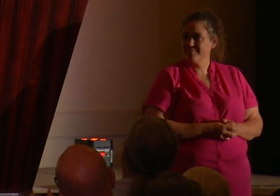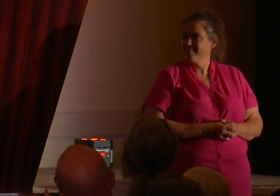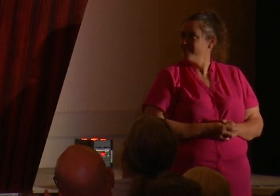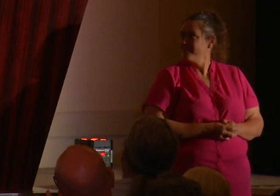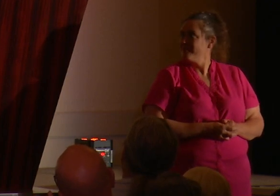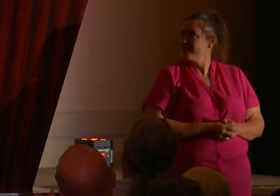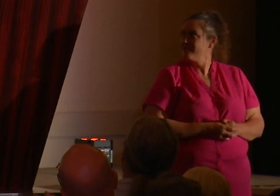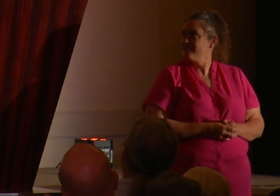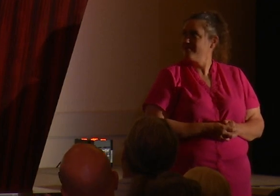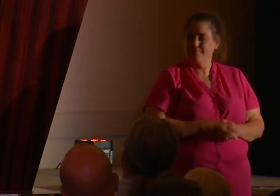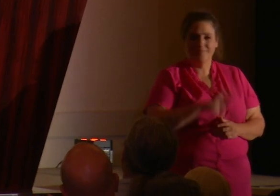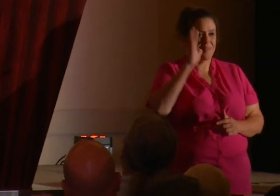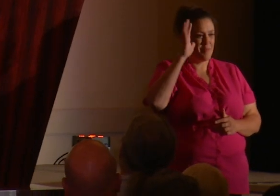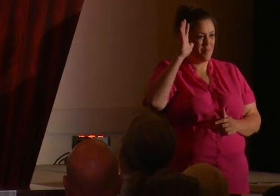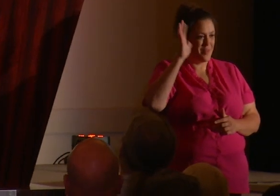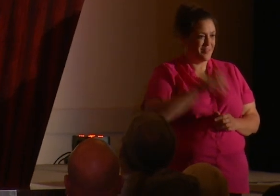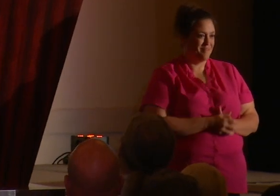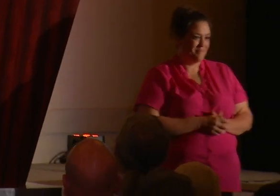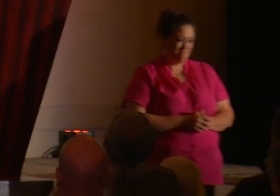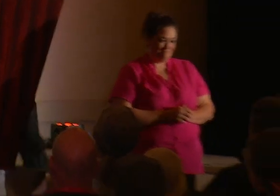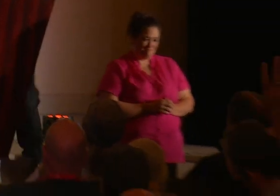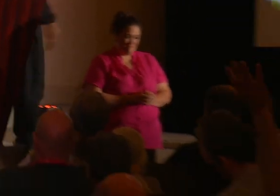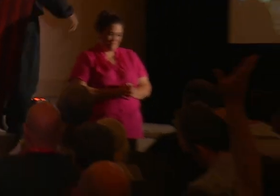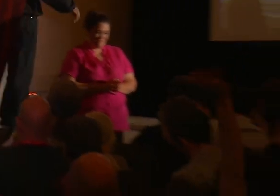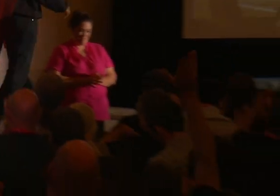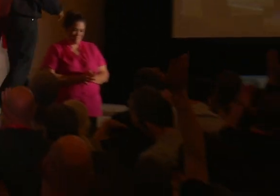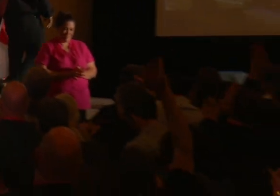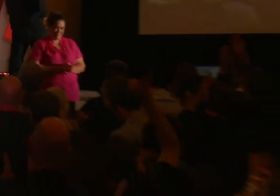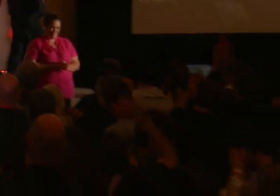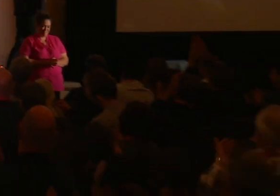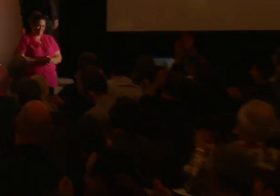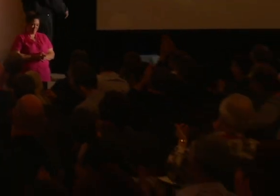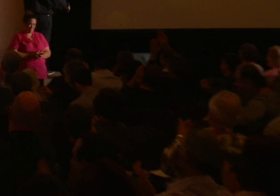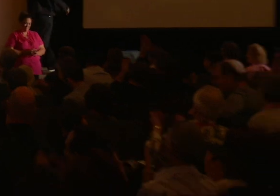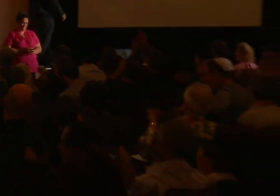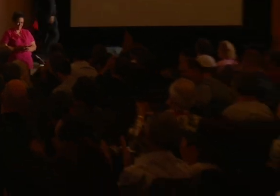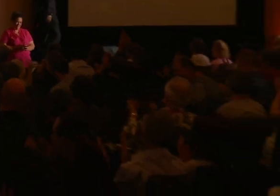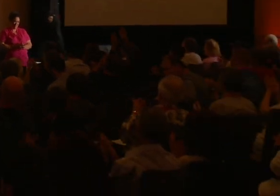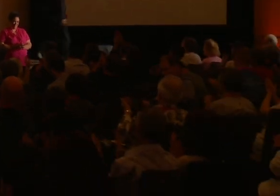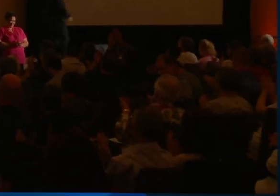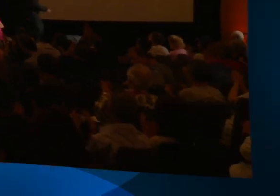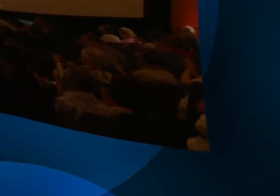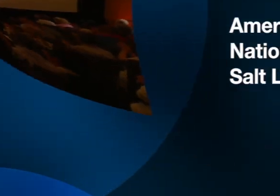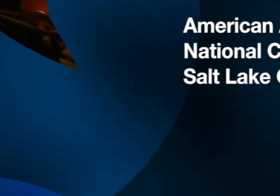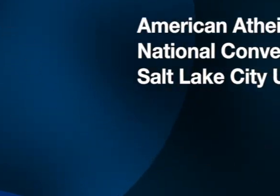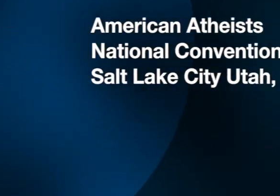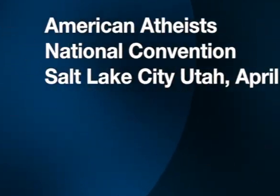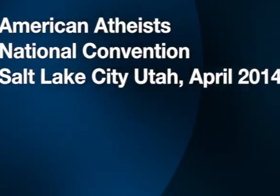Bye-bye, everybody. Mark White.